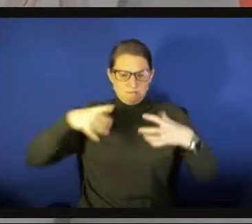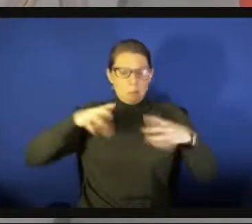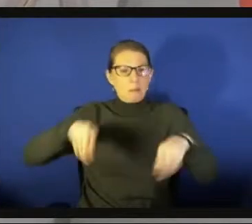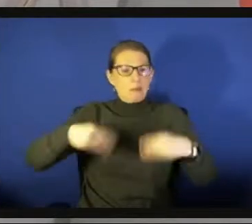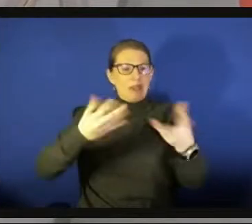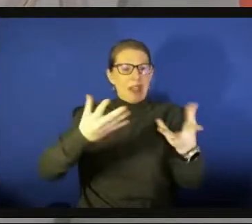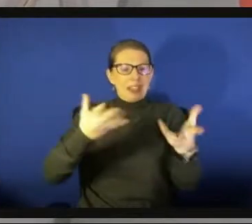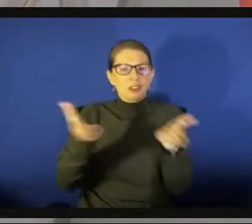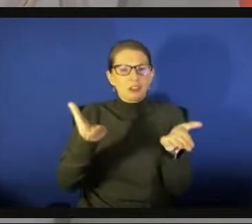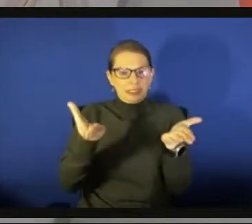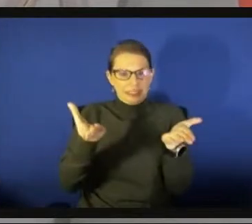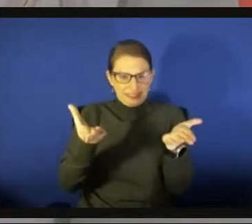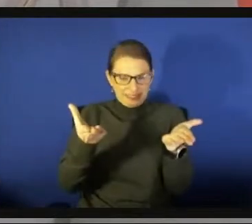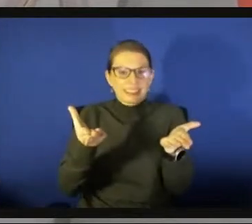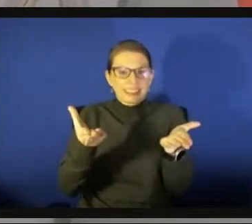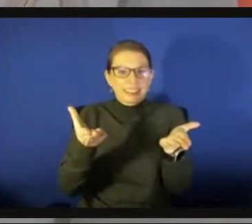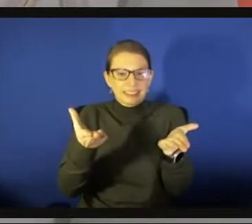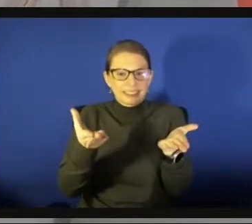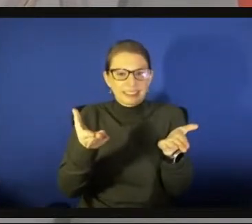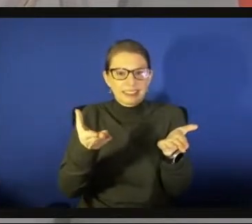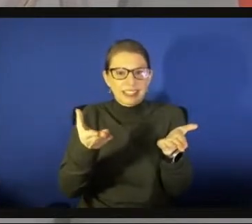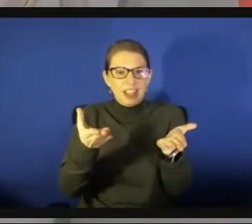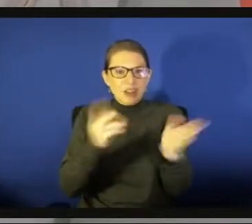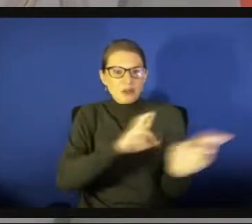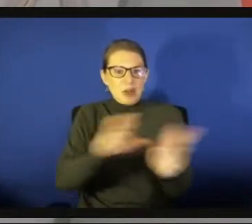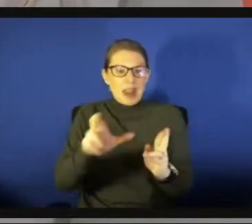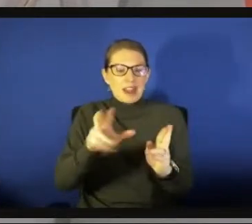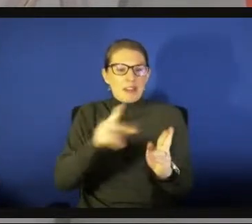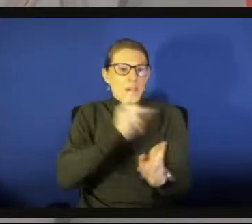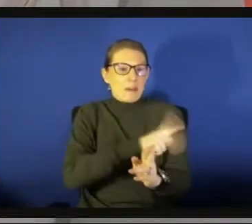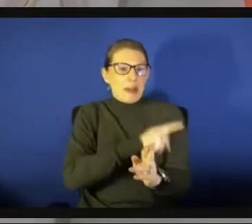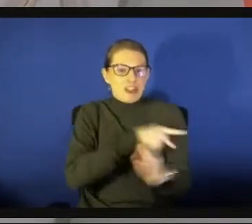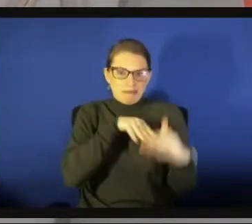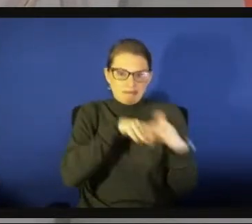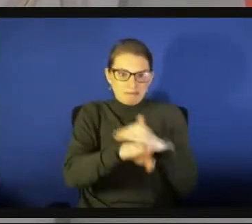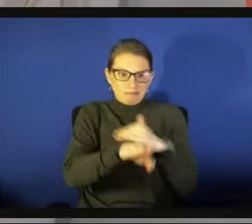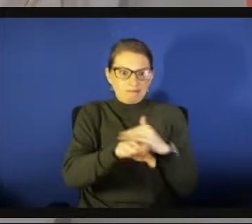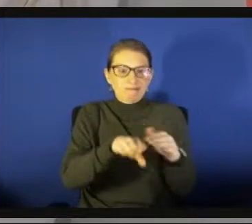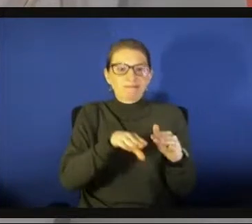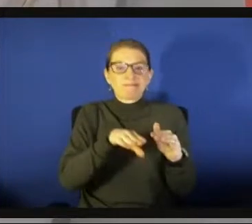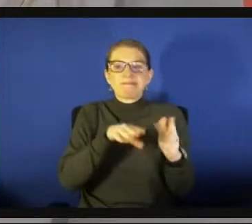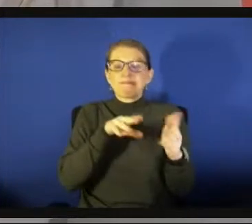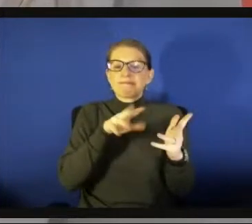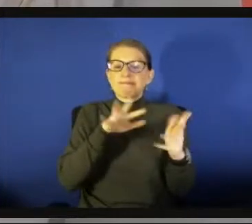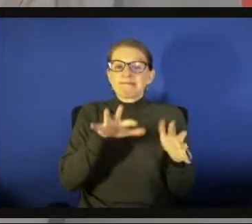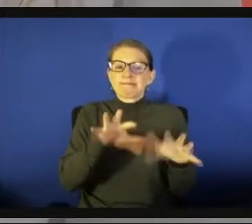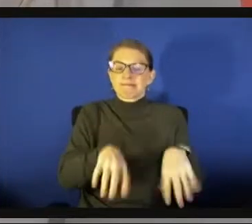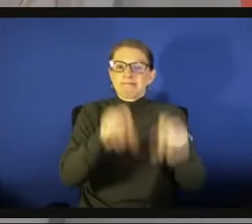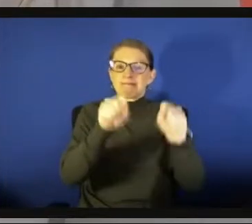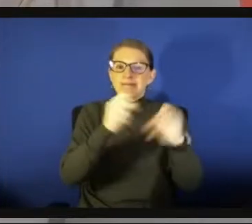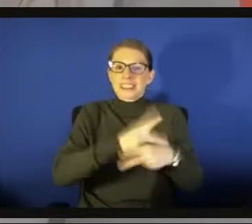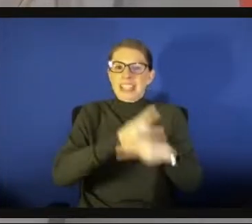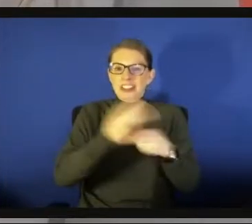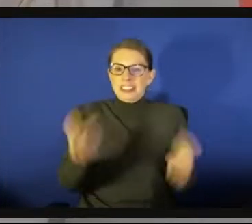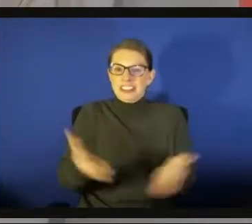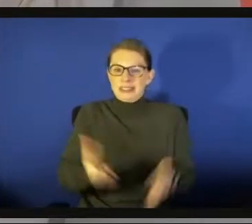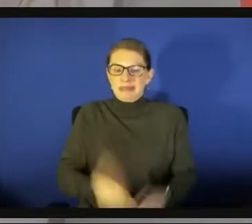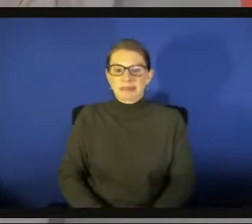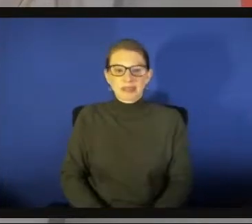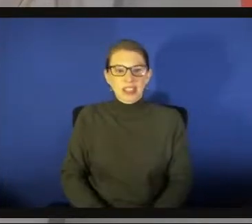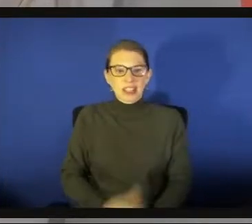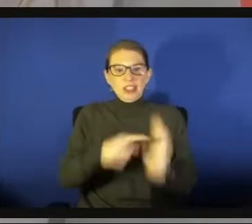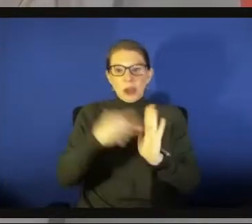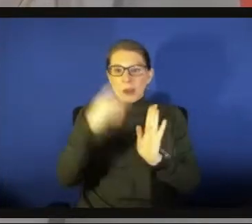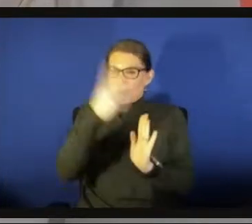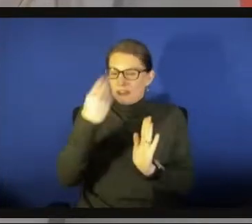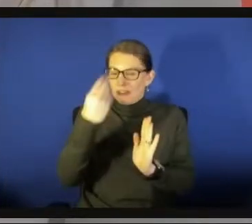care and ready to receive patients here at the Proton Therapy Center. So we're going to talk with them and show you some beautiful pictures behind the scenes. But